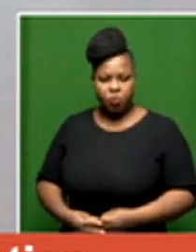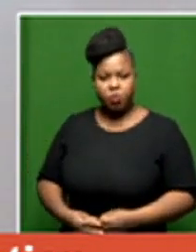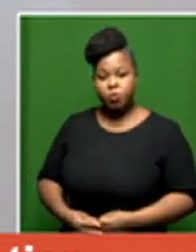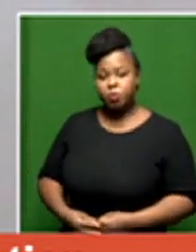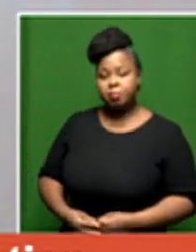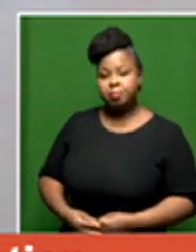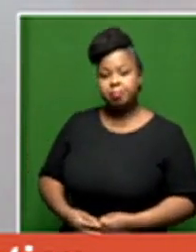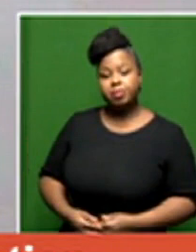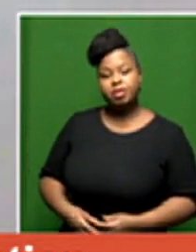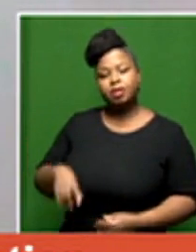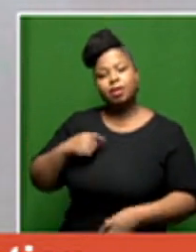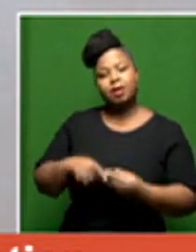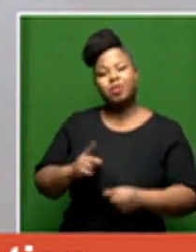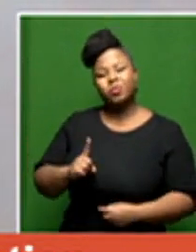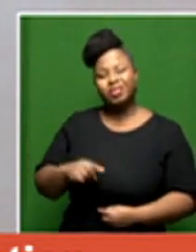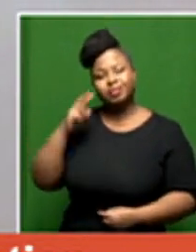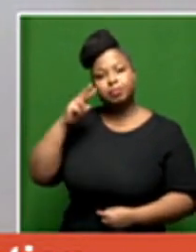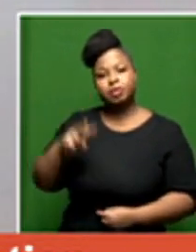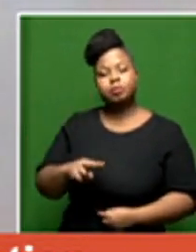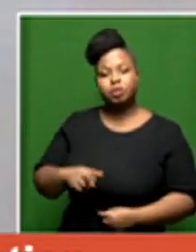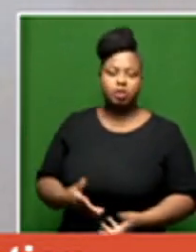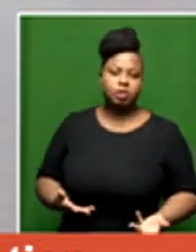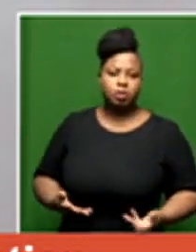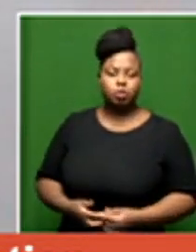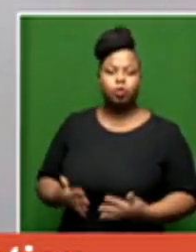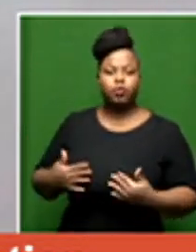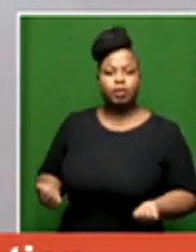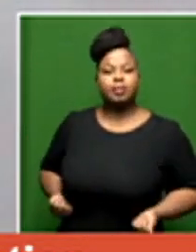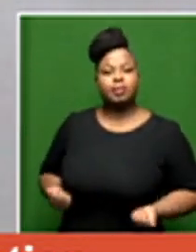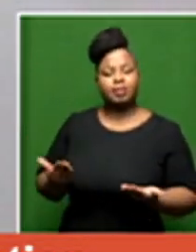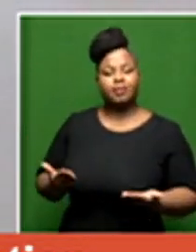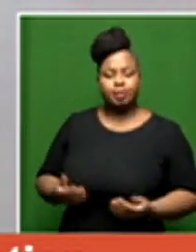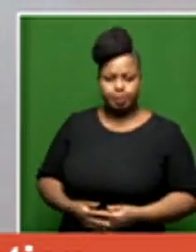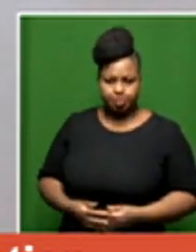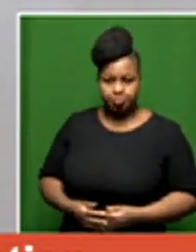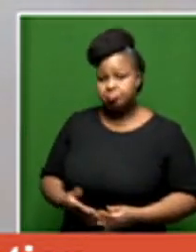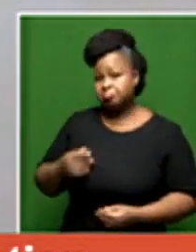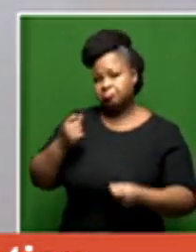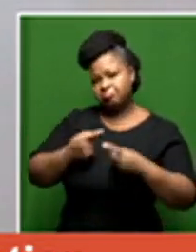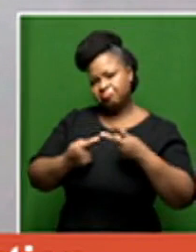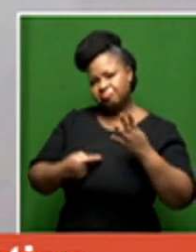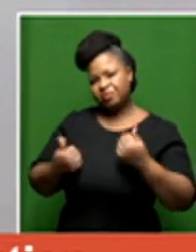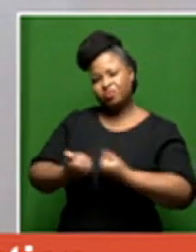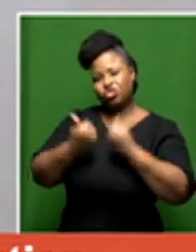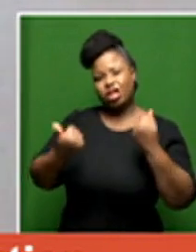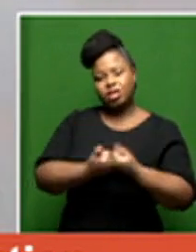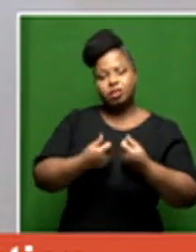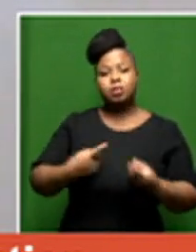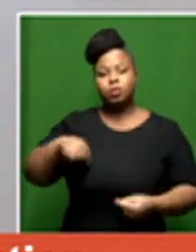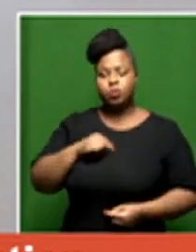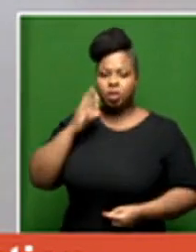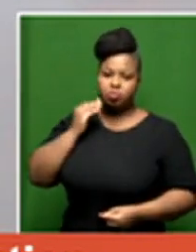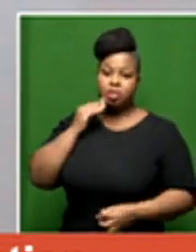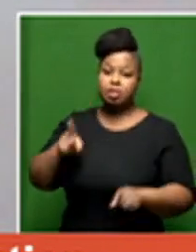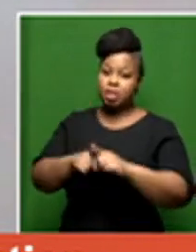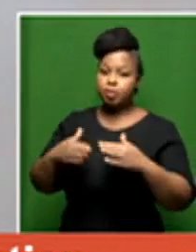misconception as well regarding the perception of health services being provided. So these are some of the challenges which we are also,